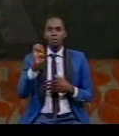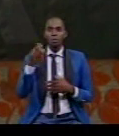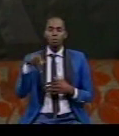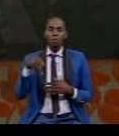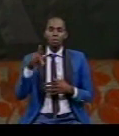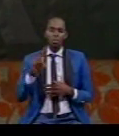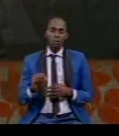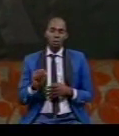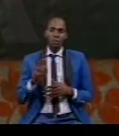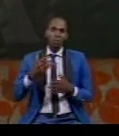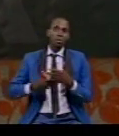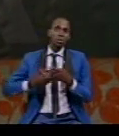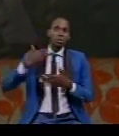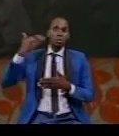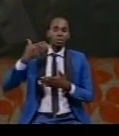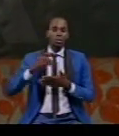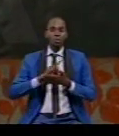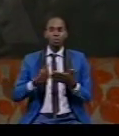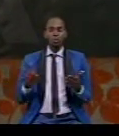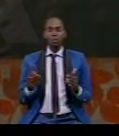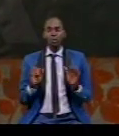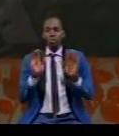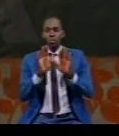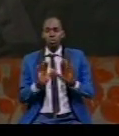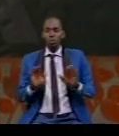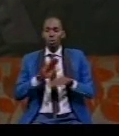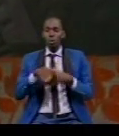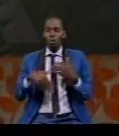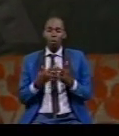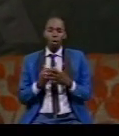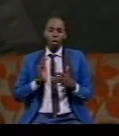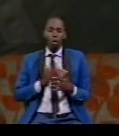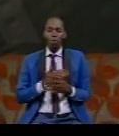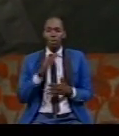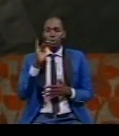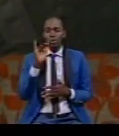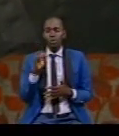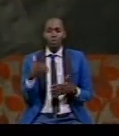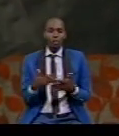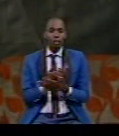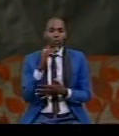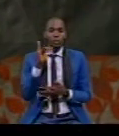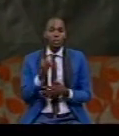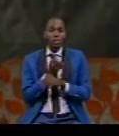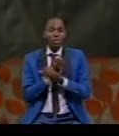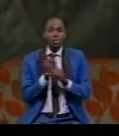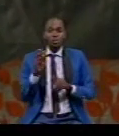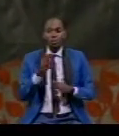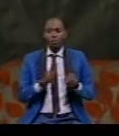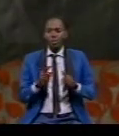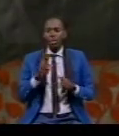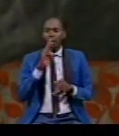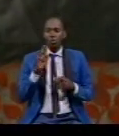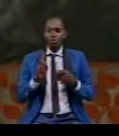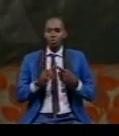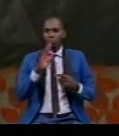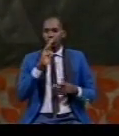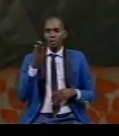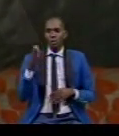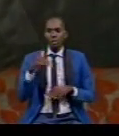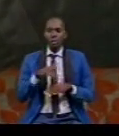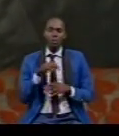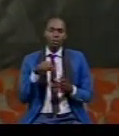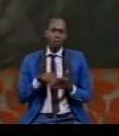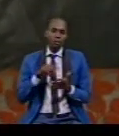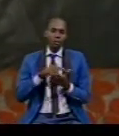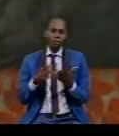call it restoration. Okay? You are restoring what you had stolen. Call it restitution.